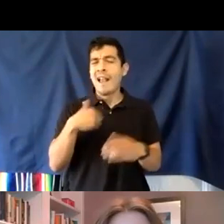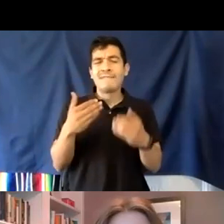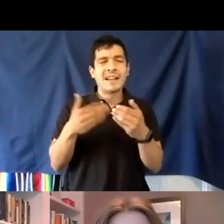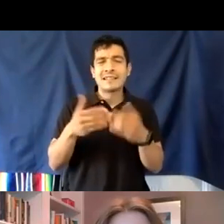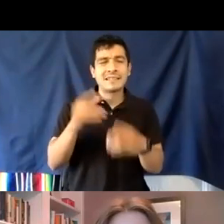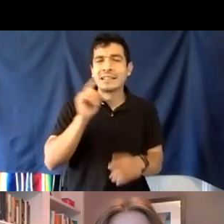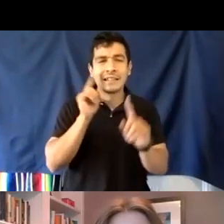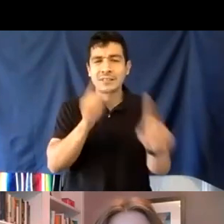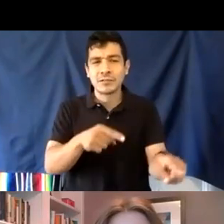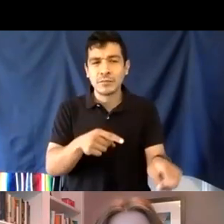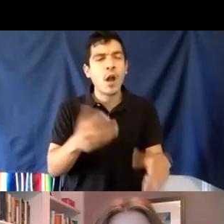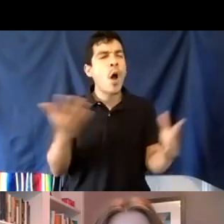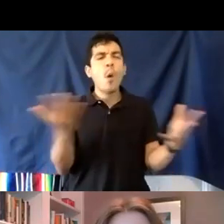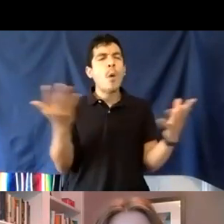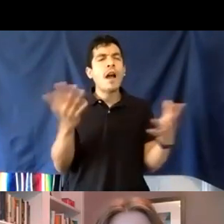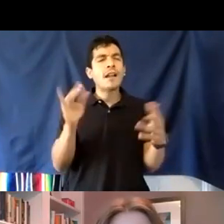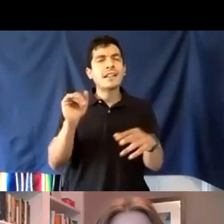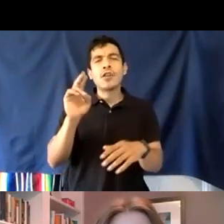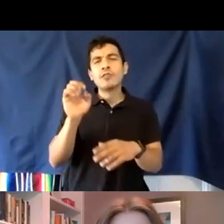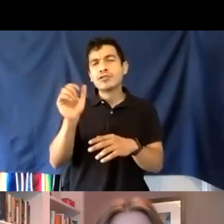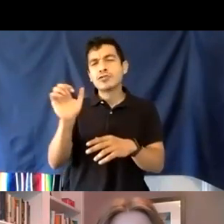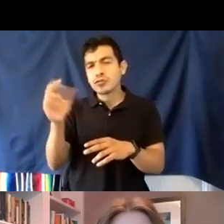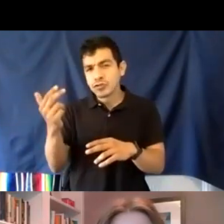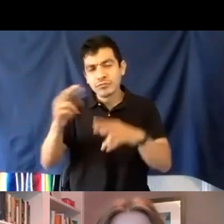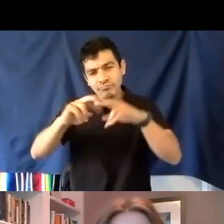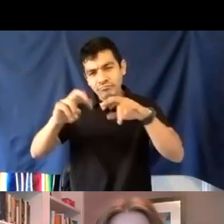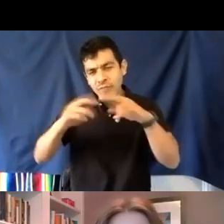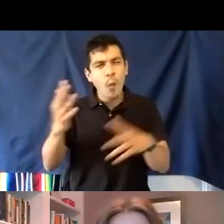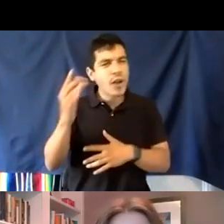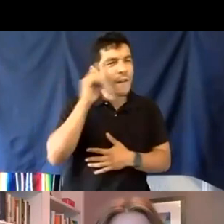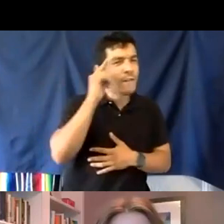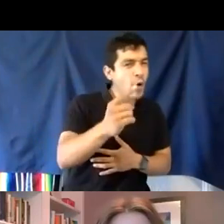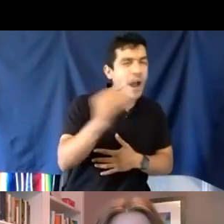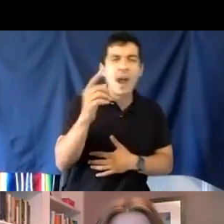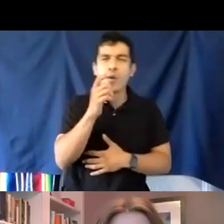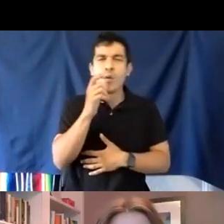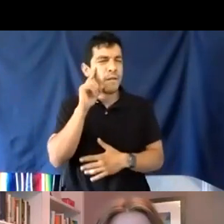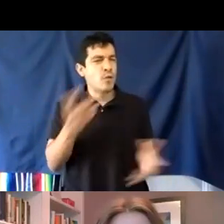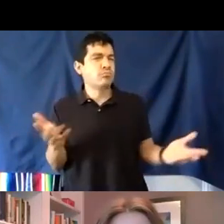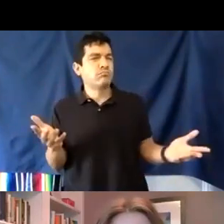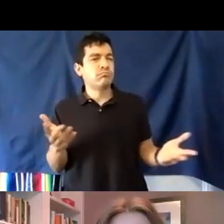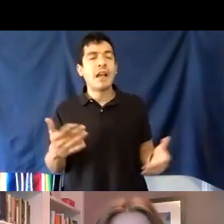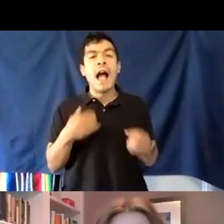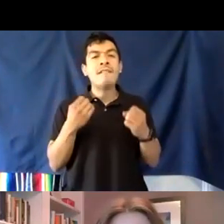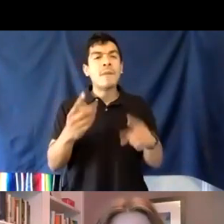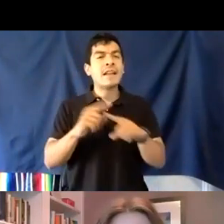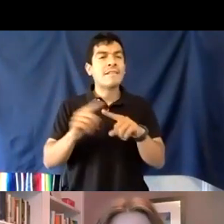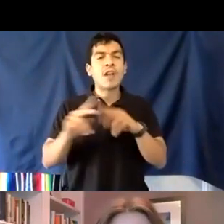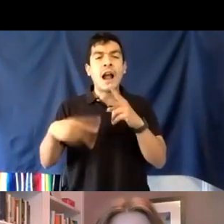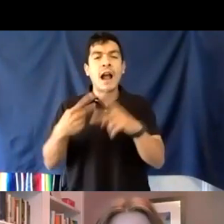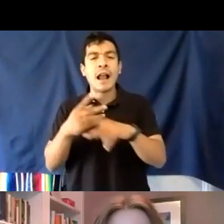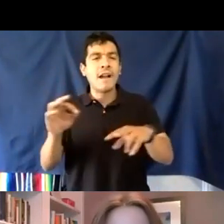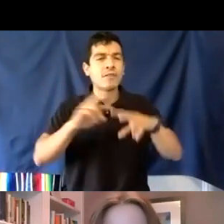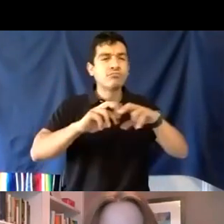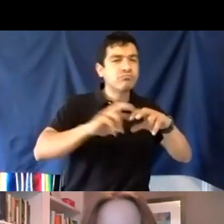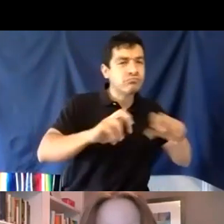what is research? What is it for? And whom is it for? You know, and there's many different types of research that originates at different